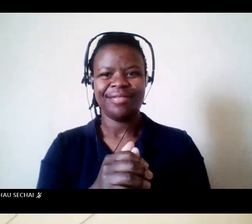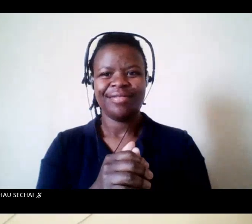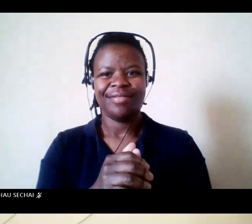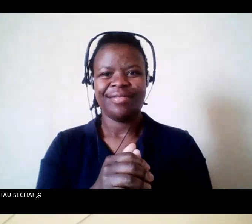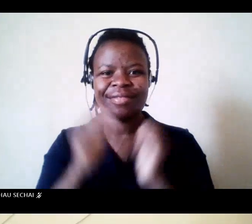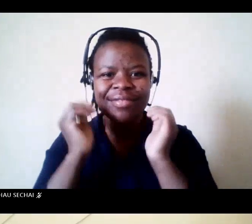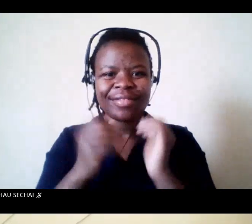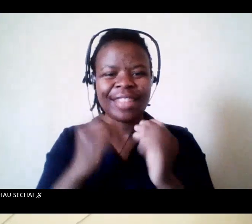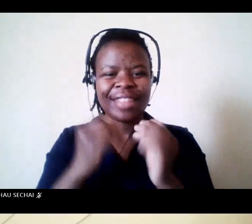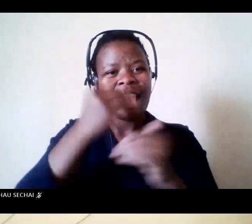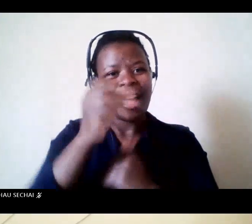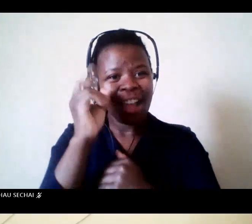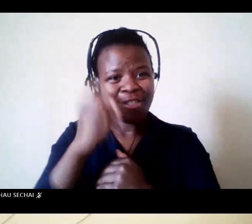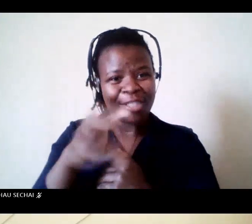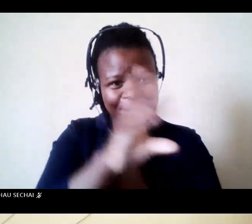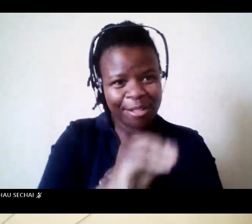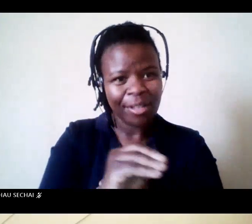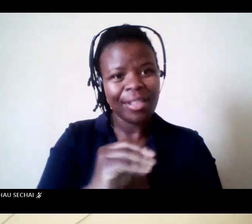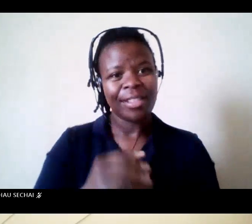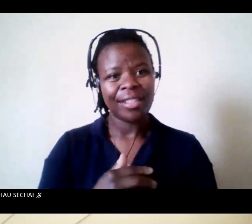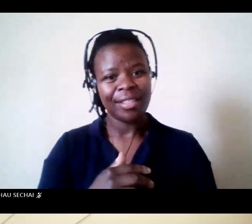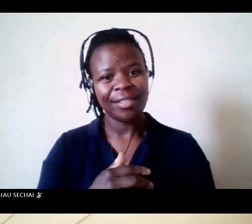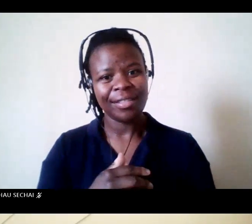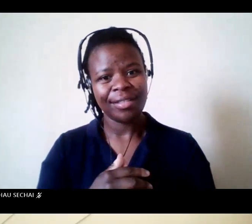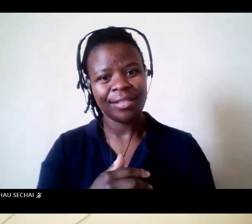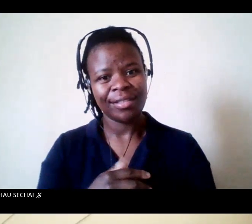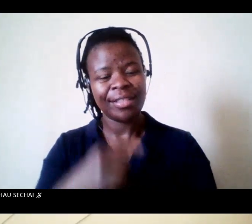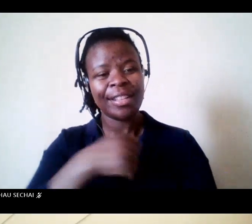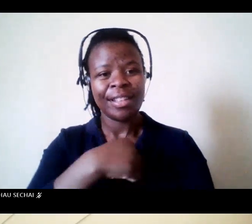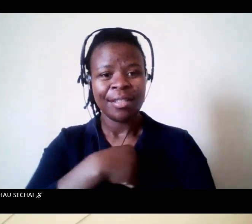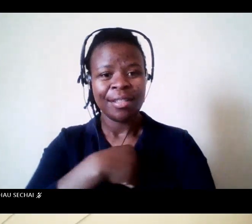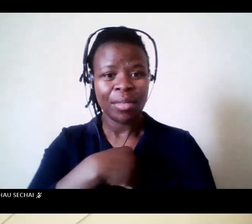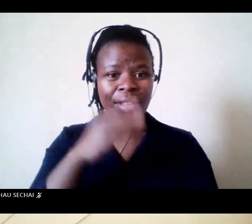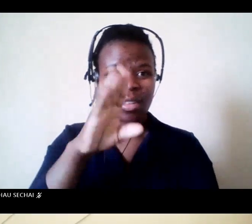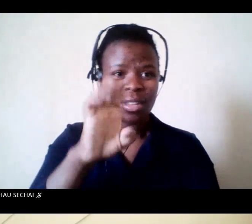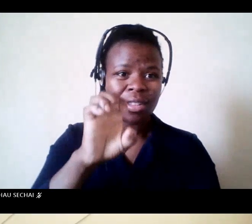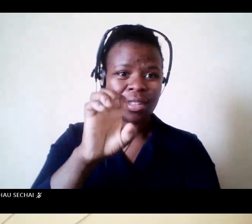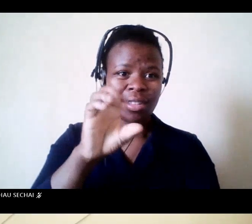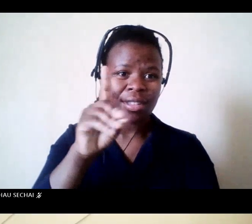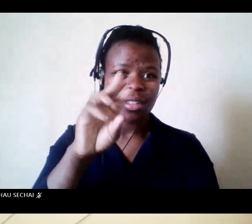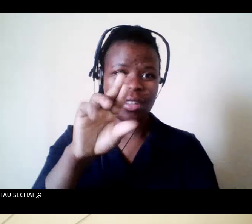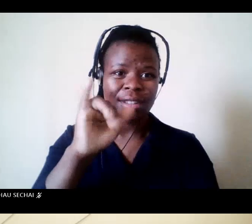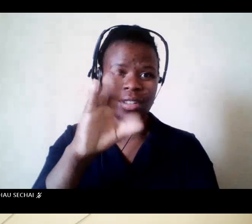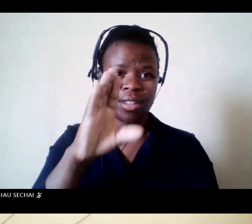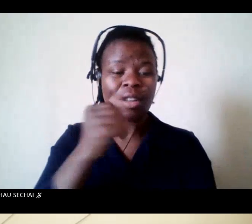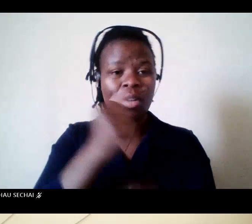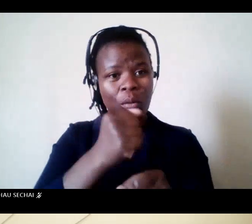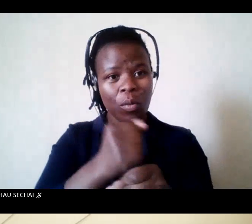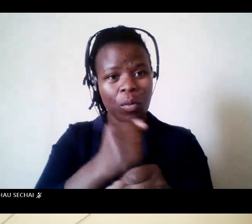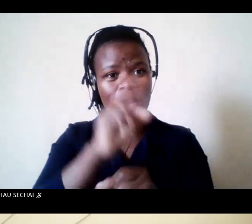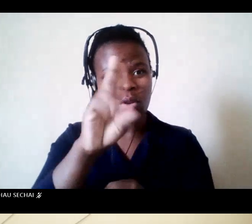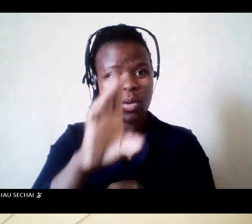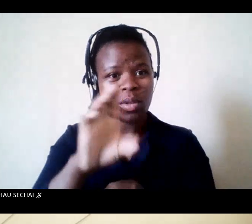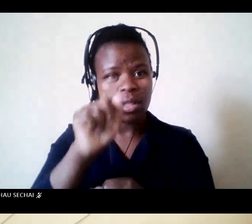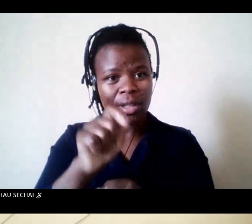afternoon, everyone. So I'm Cedric Williams. I work in the UCT Disability